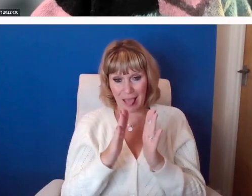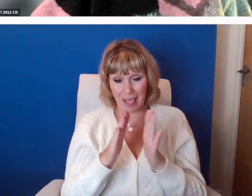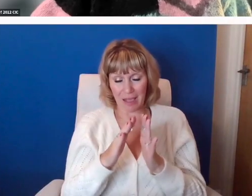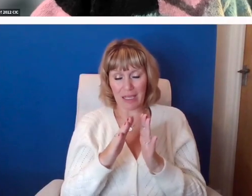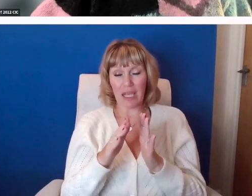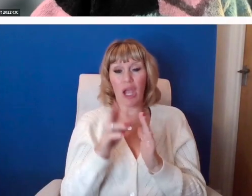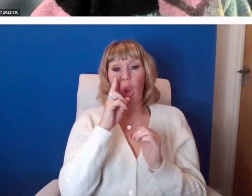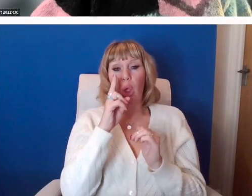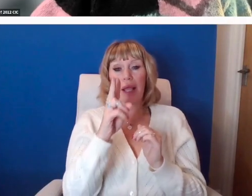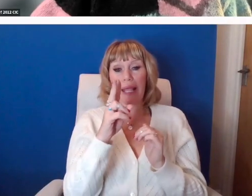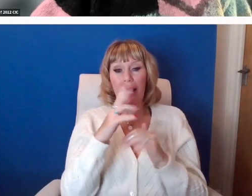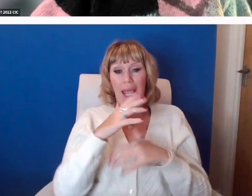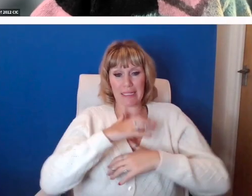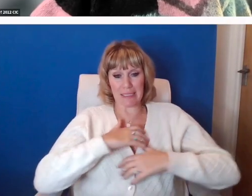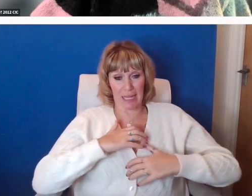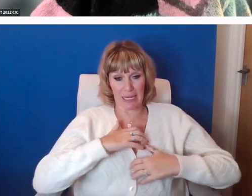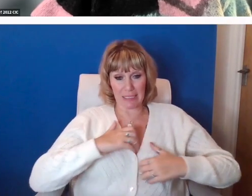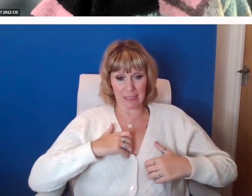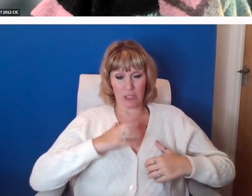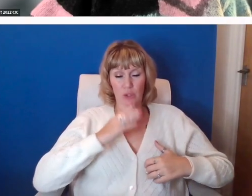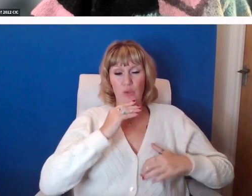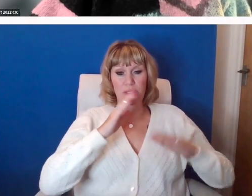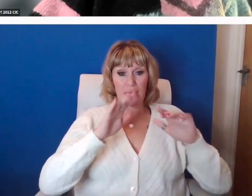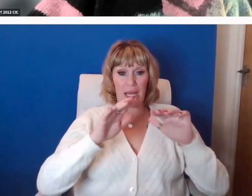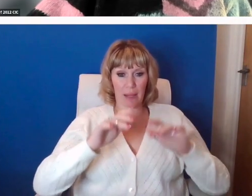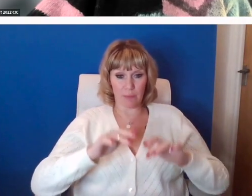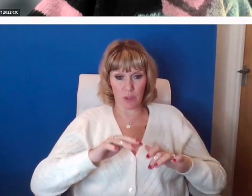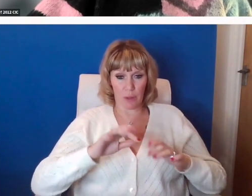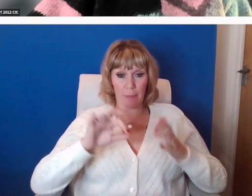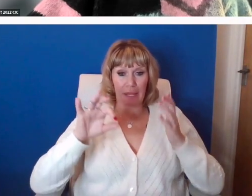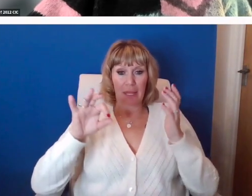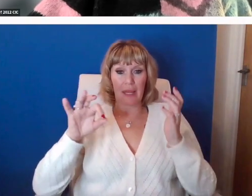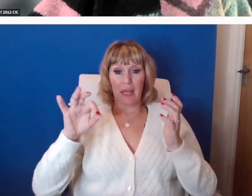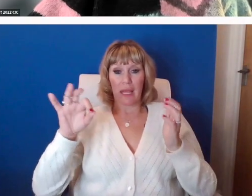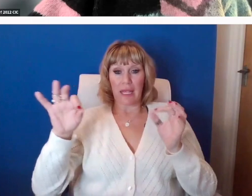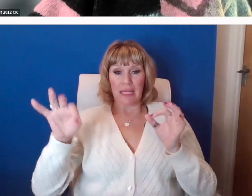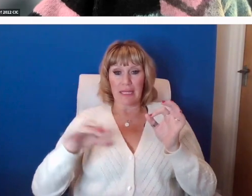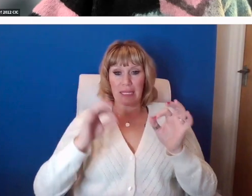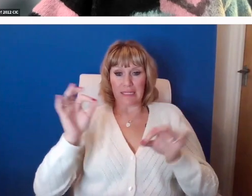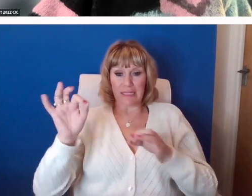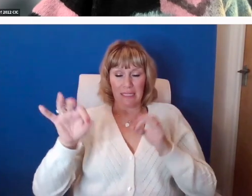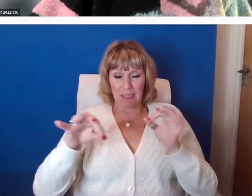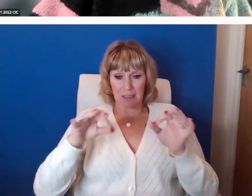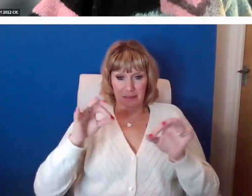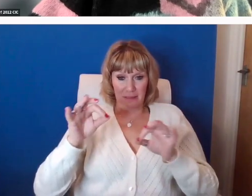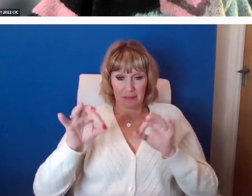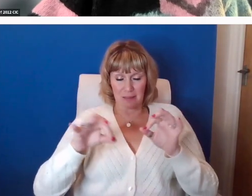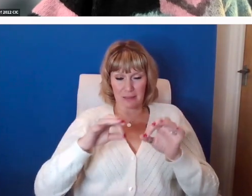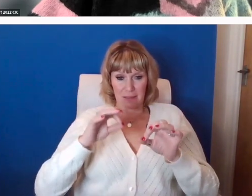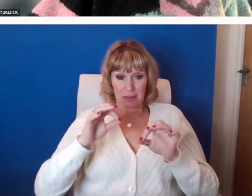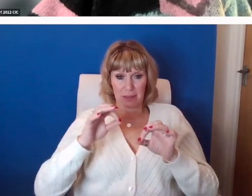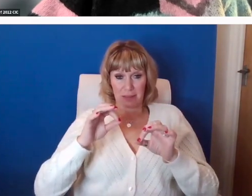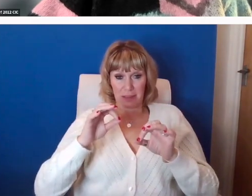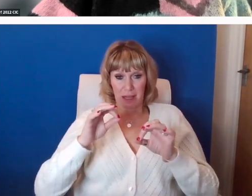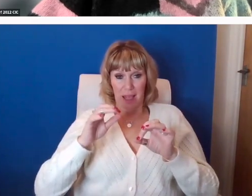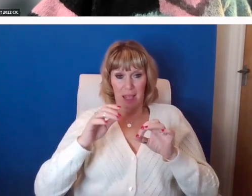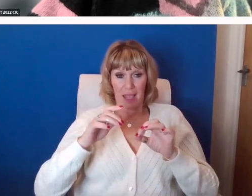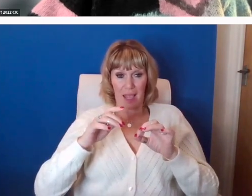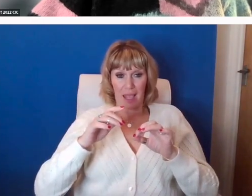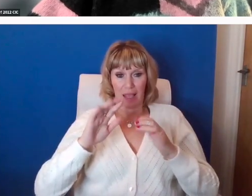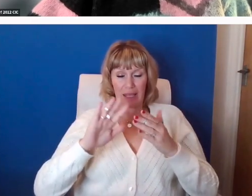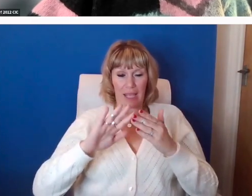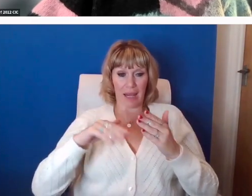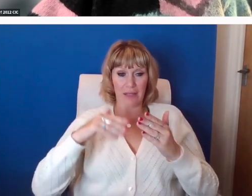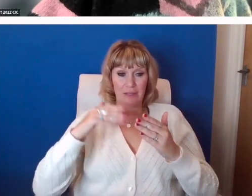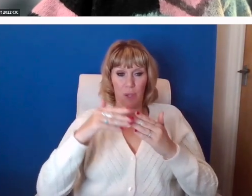sitting in bed using a laptop, knitting materials, balls of wool, needles, fabric, a calendar with a sheep on, a